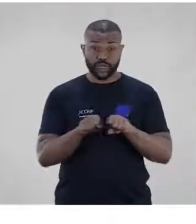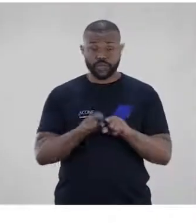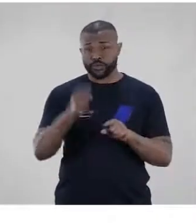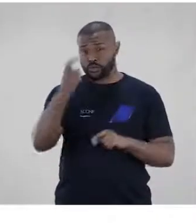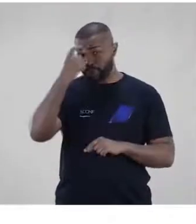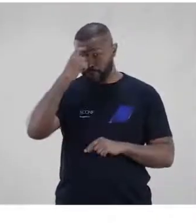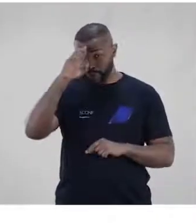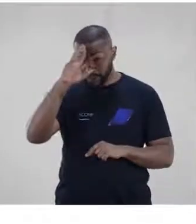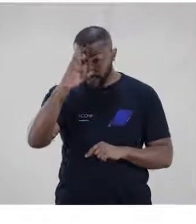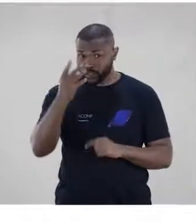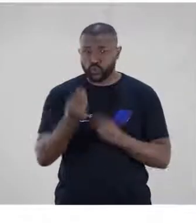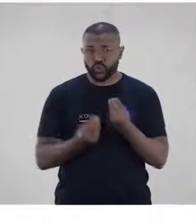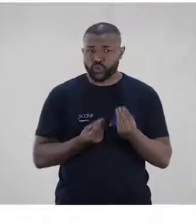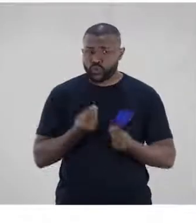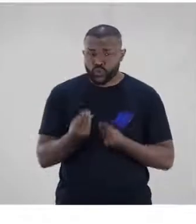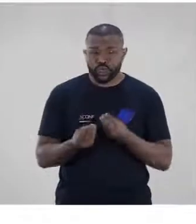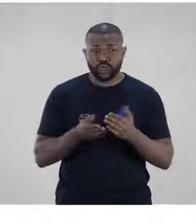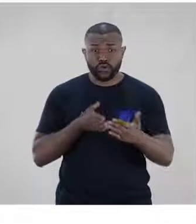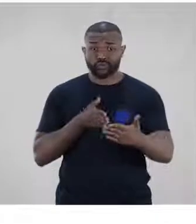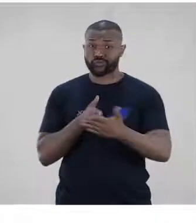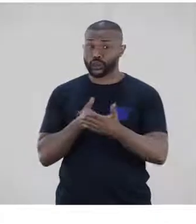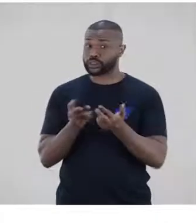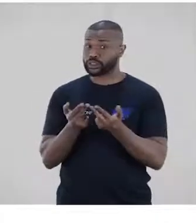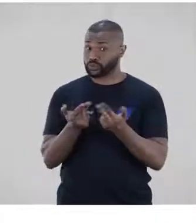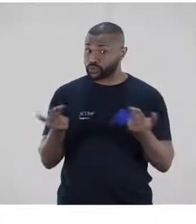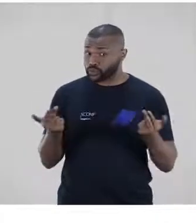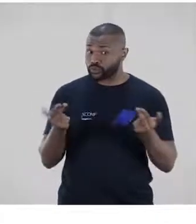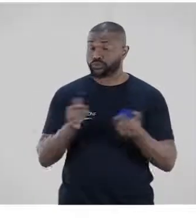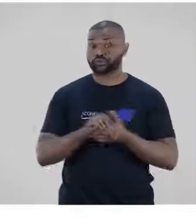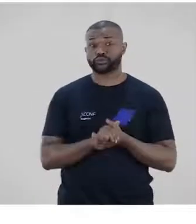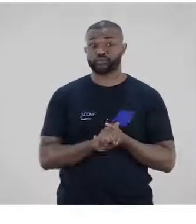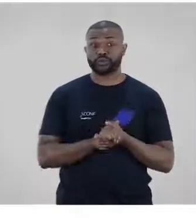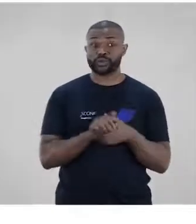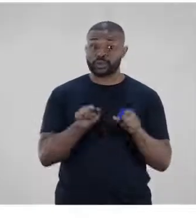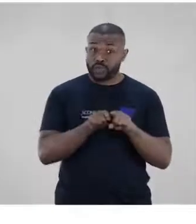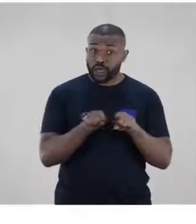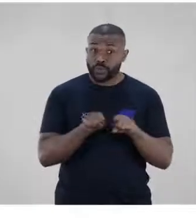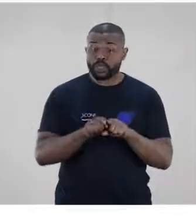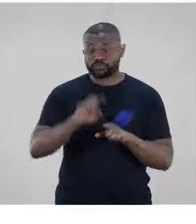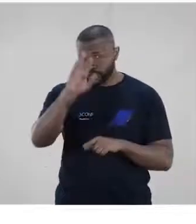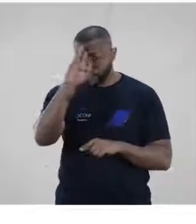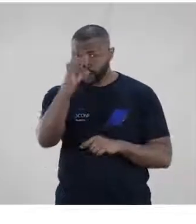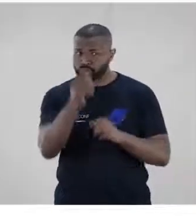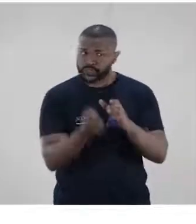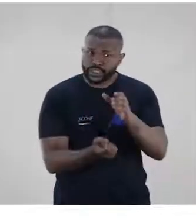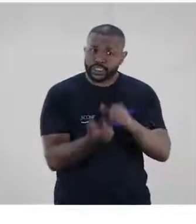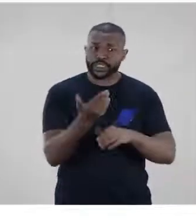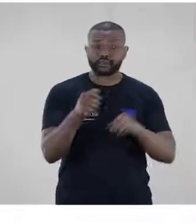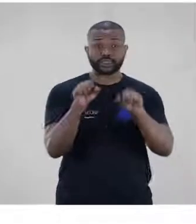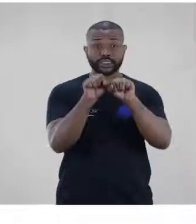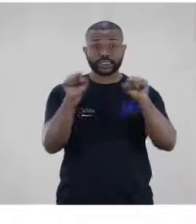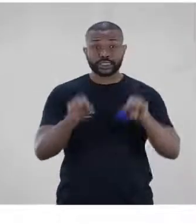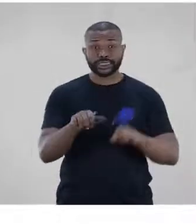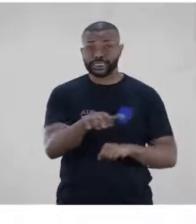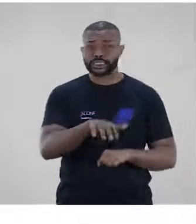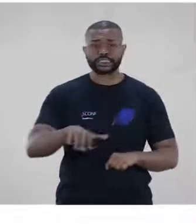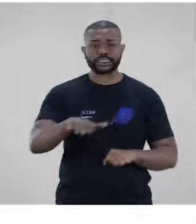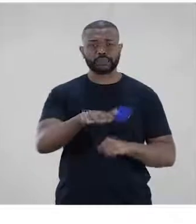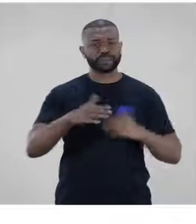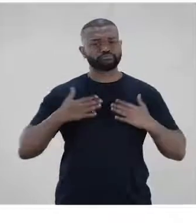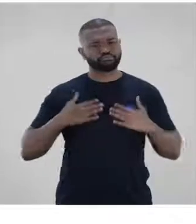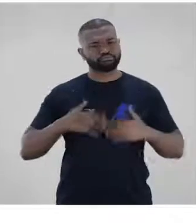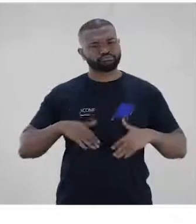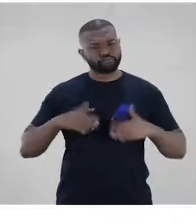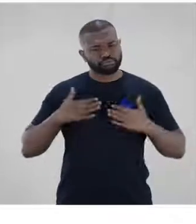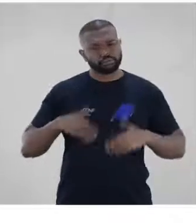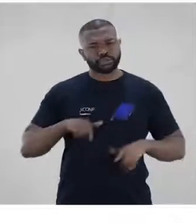product. There are decisions that need to be made to really create a harmonious and interoperable ecosystem,